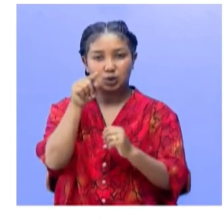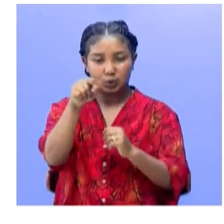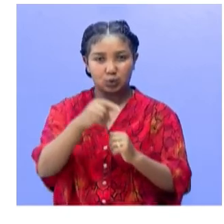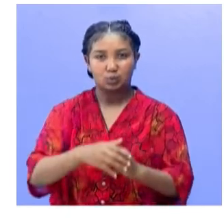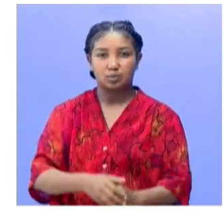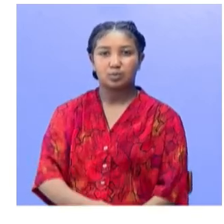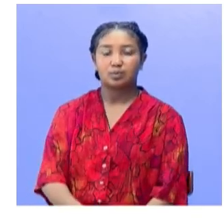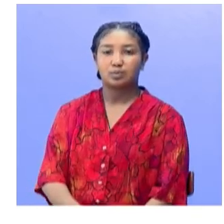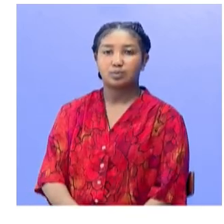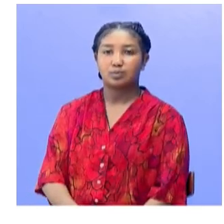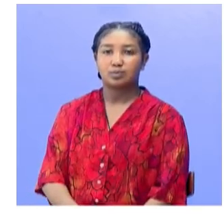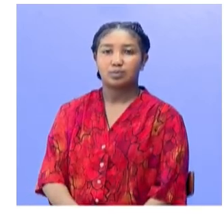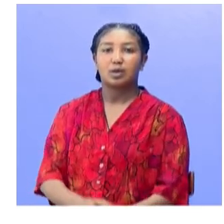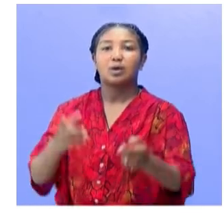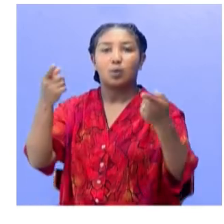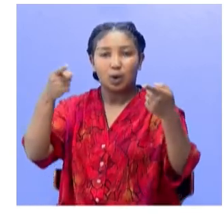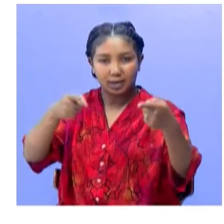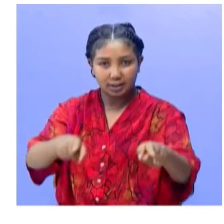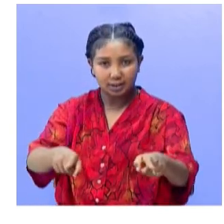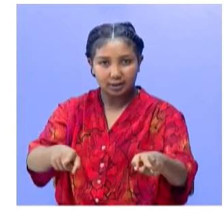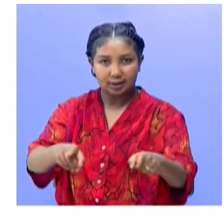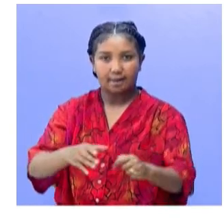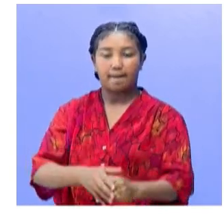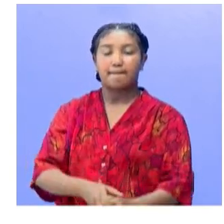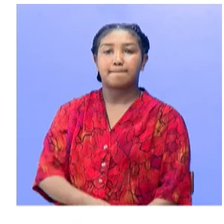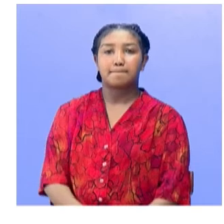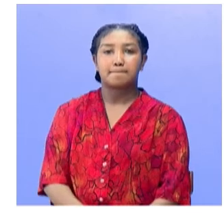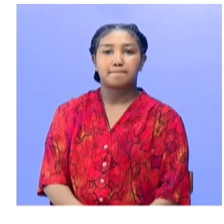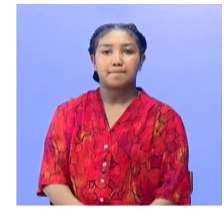you when